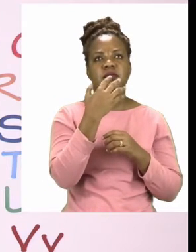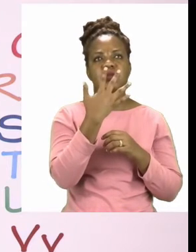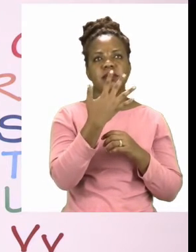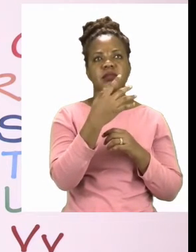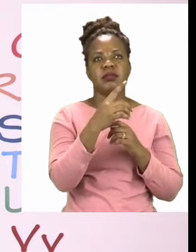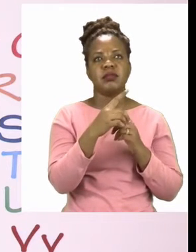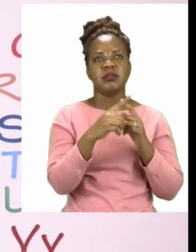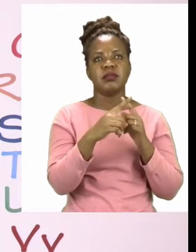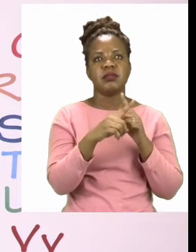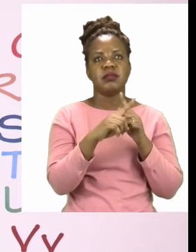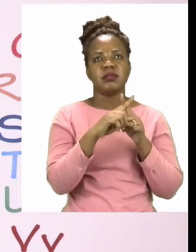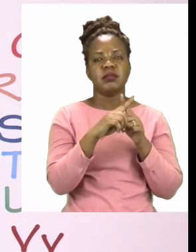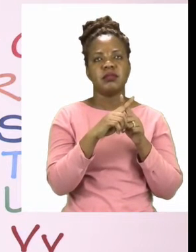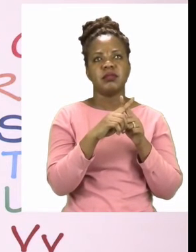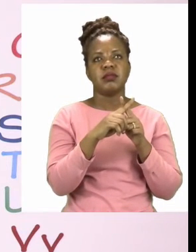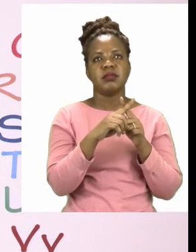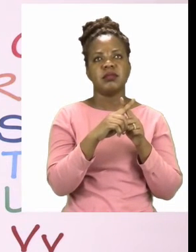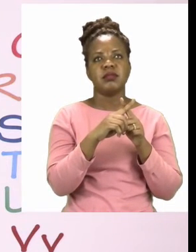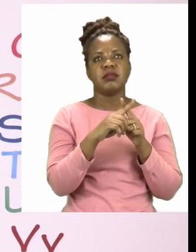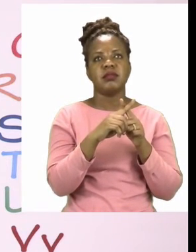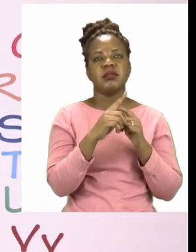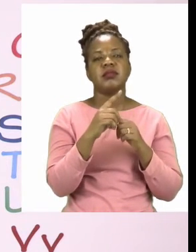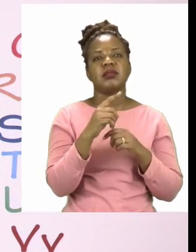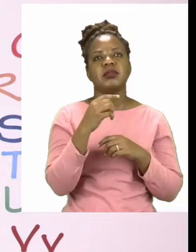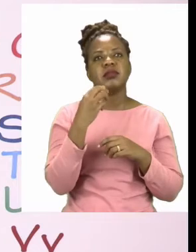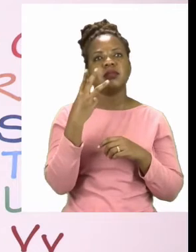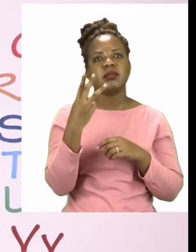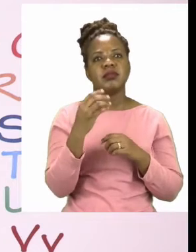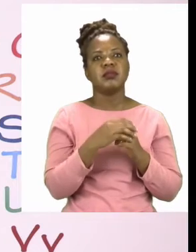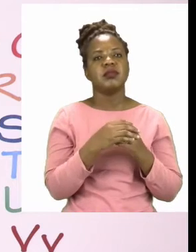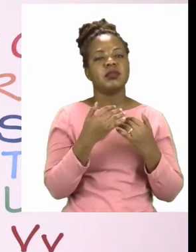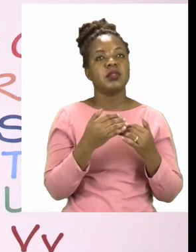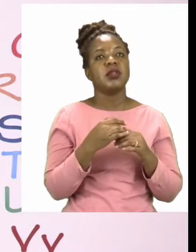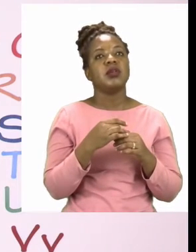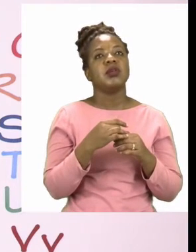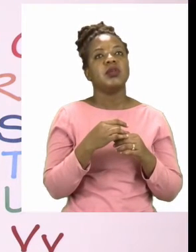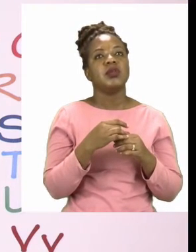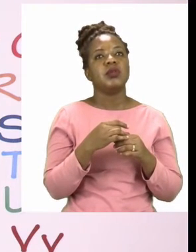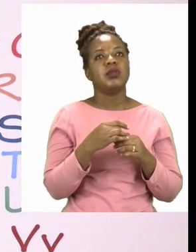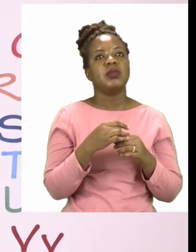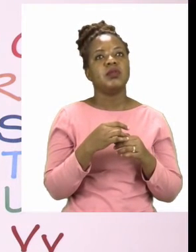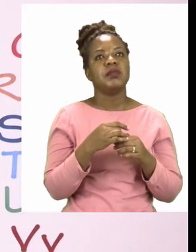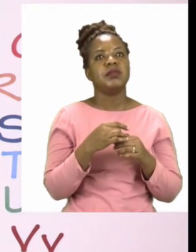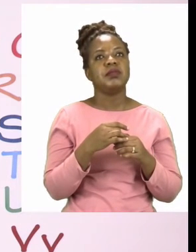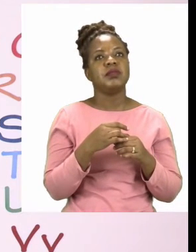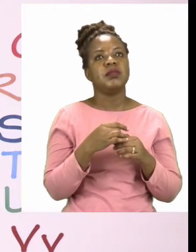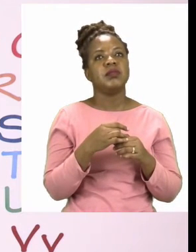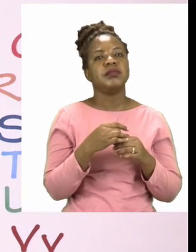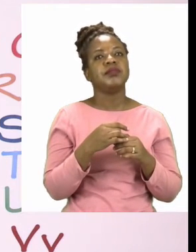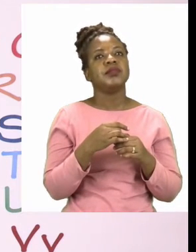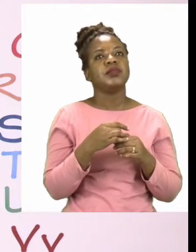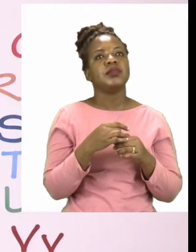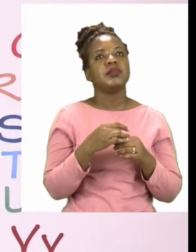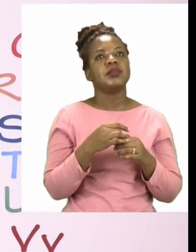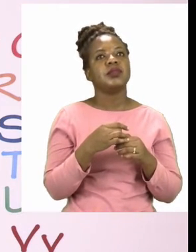5 sets of 3. So we put our counters back, and this time we need to make 5